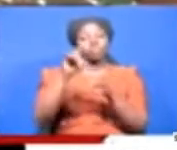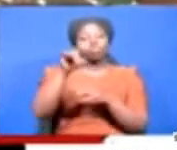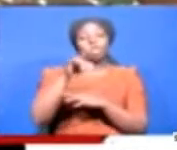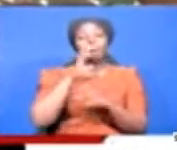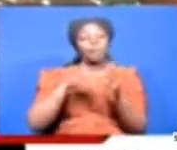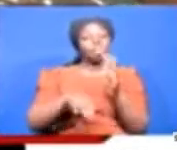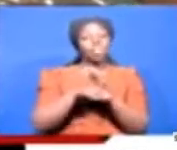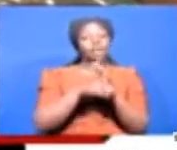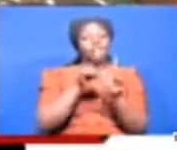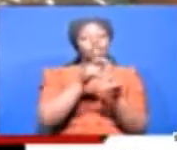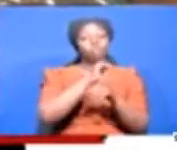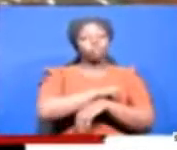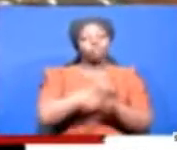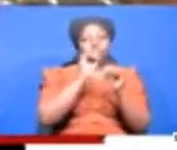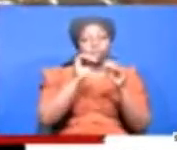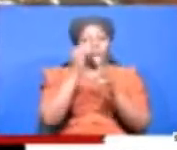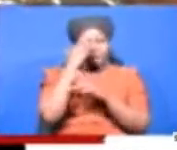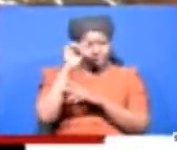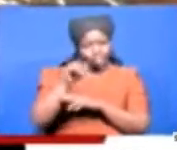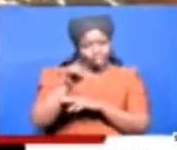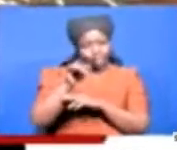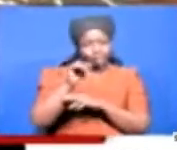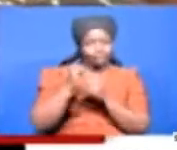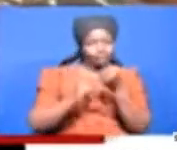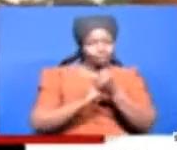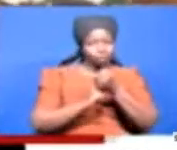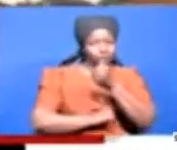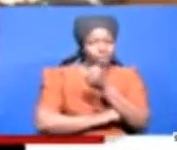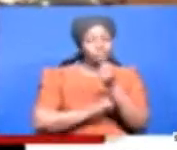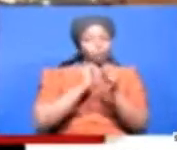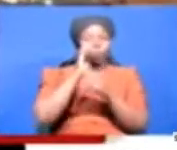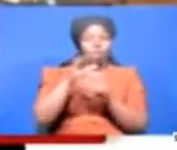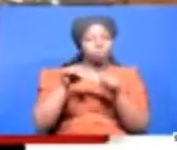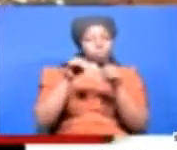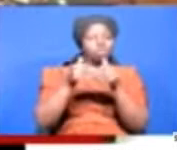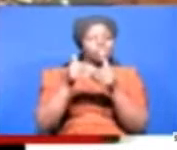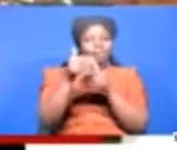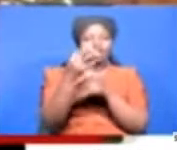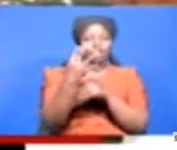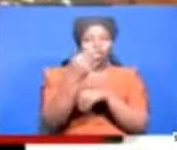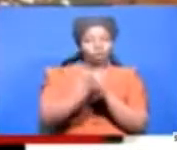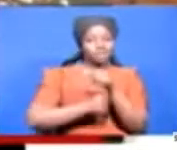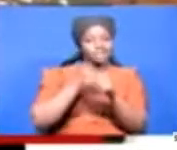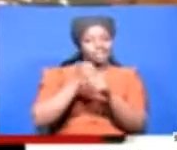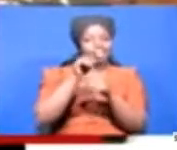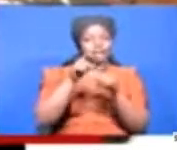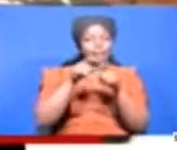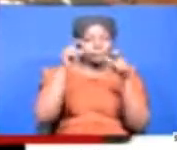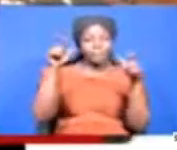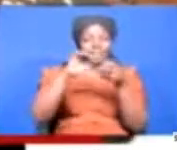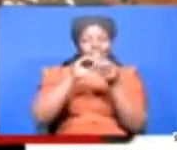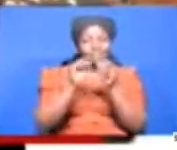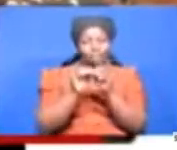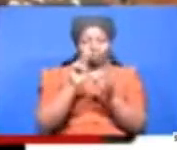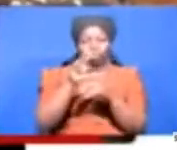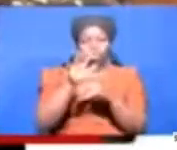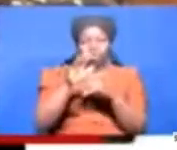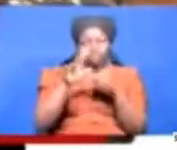scholarship is going to go on for the next 4 years. It's a large number. We are now talking of 27,000 children across the